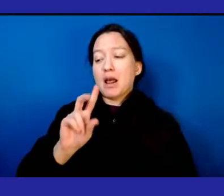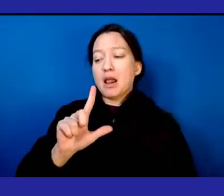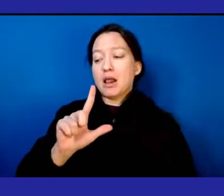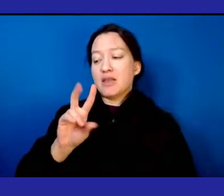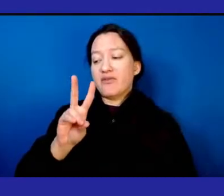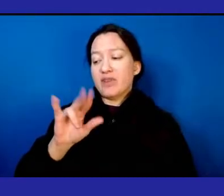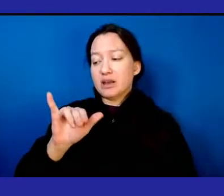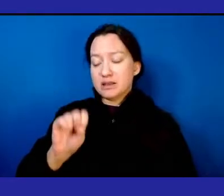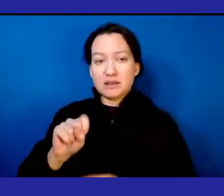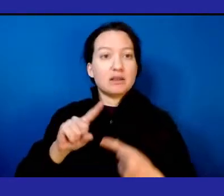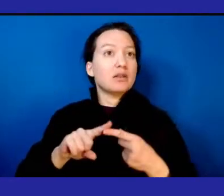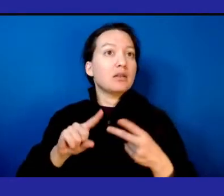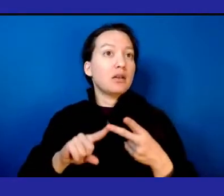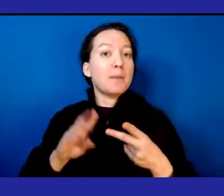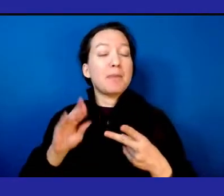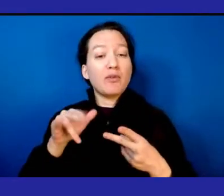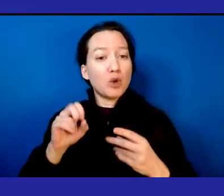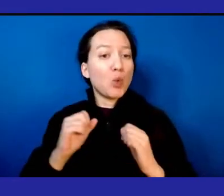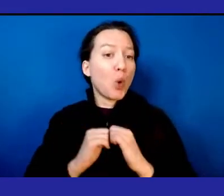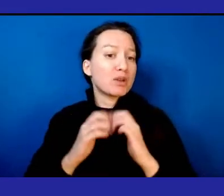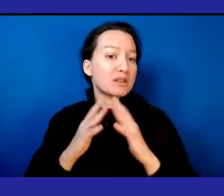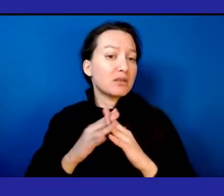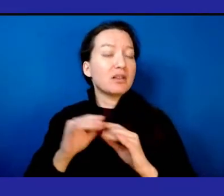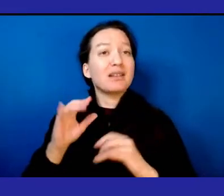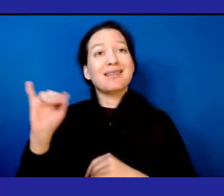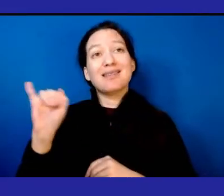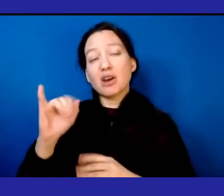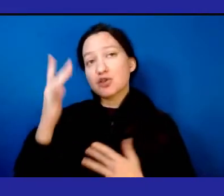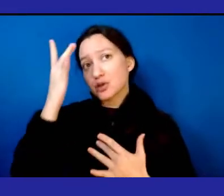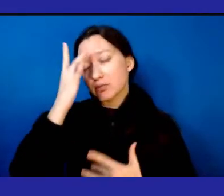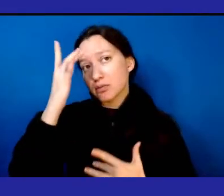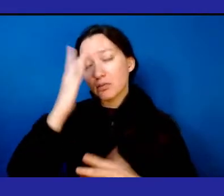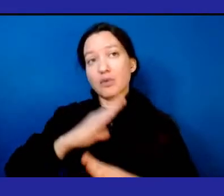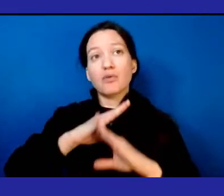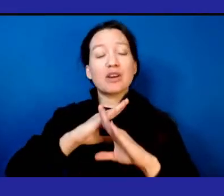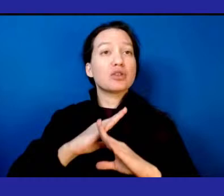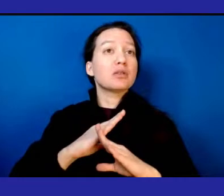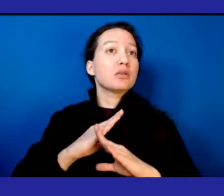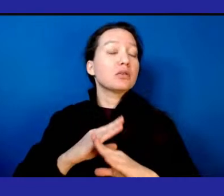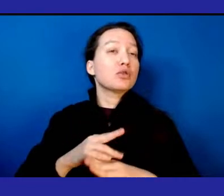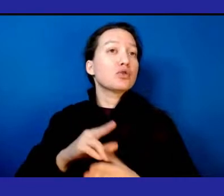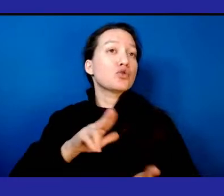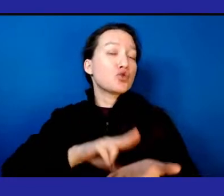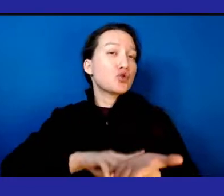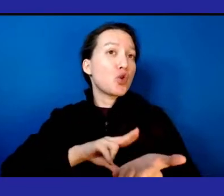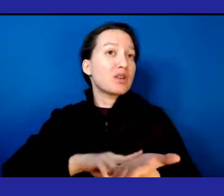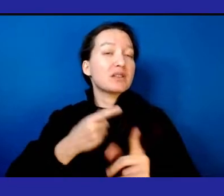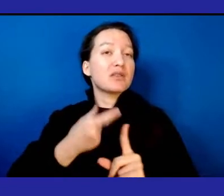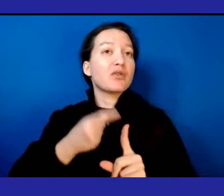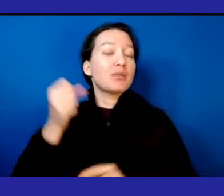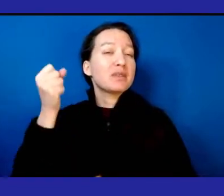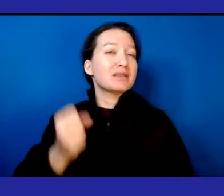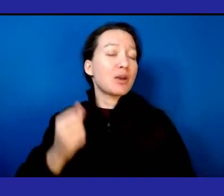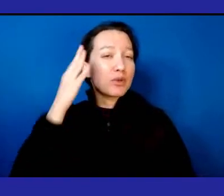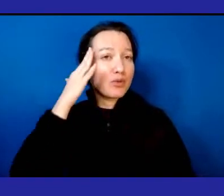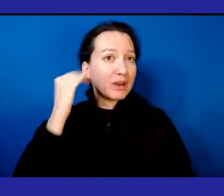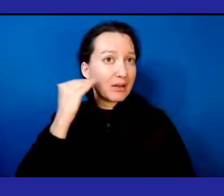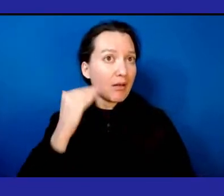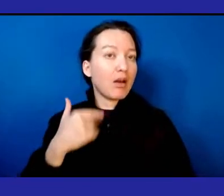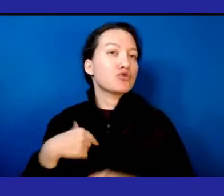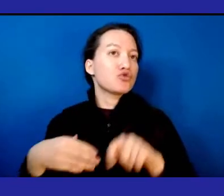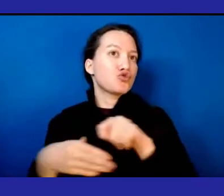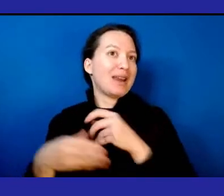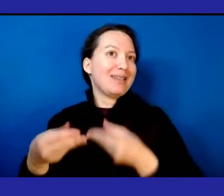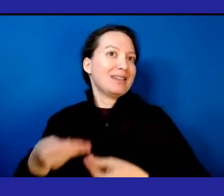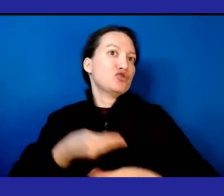hosted infection prevention nurses from South Korea as part of a training exchange. Our